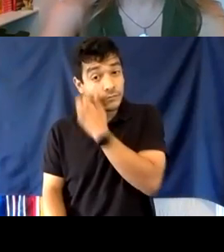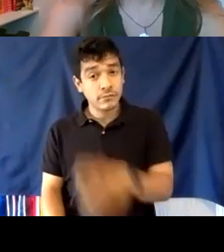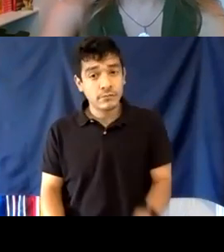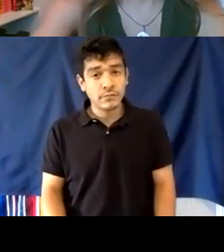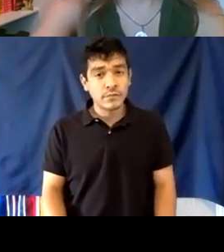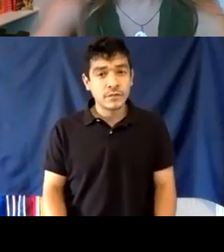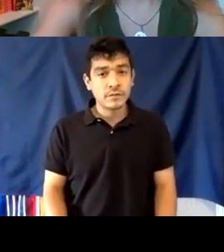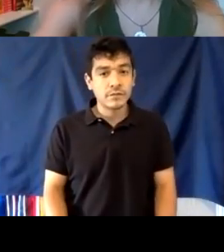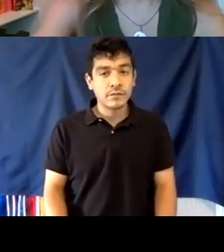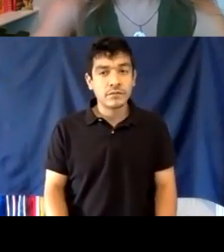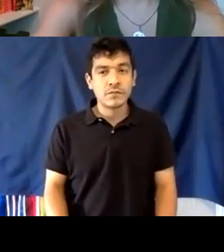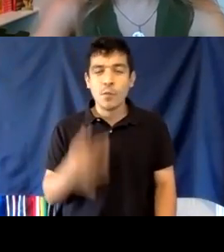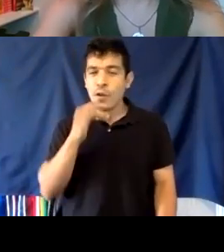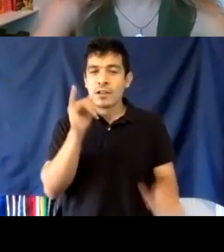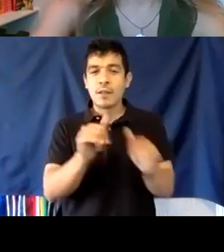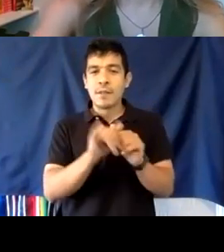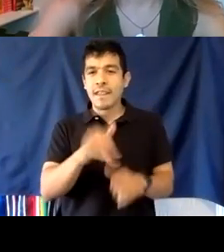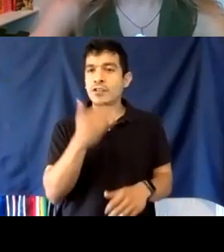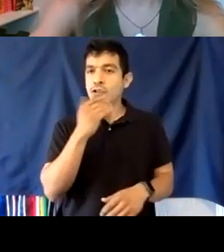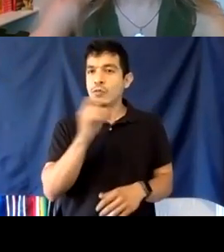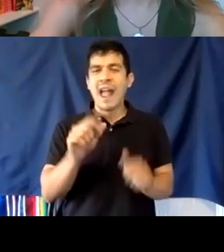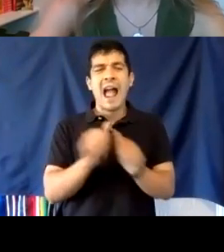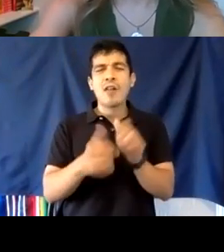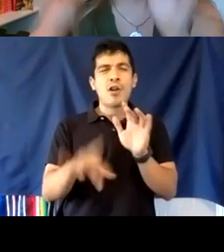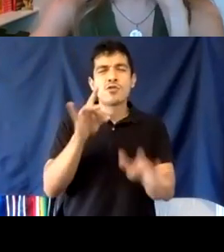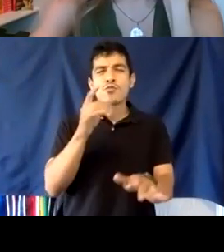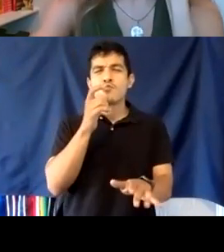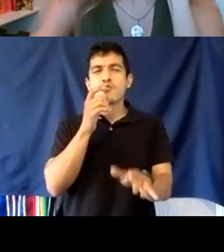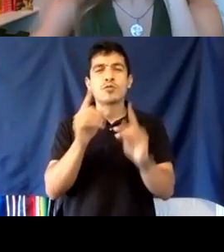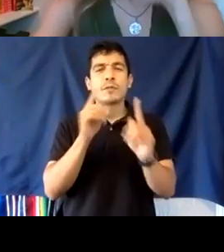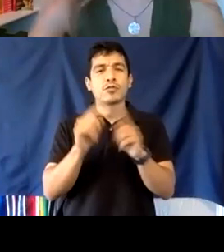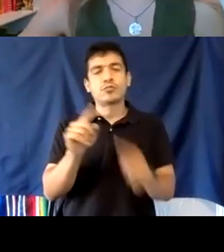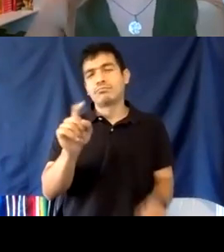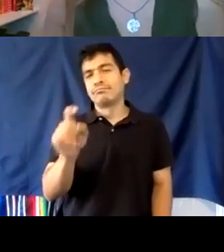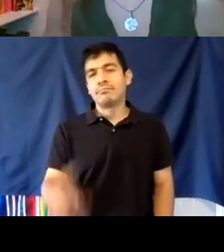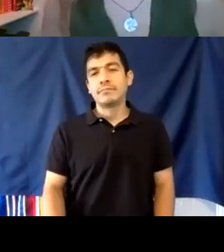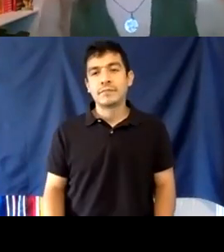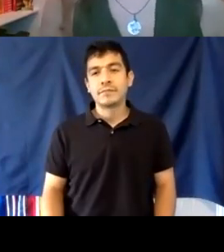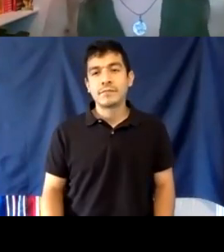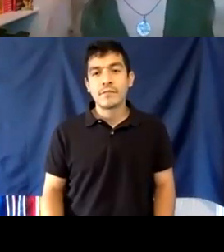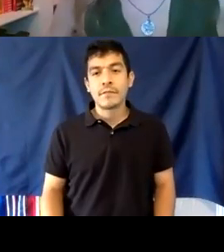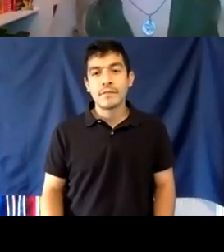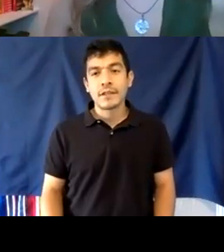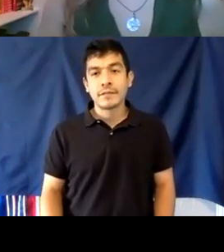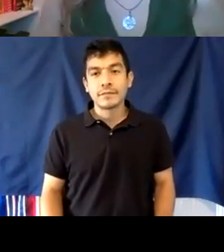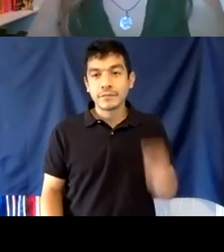So why don't we stay with that? I think that's the question. How do you choose who to speak to? That's an awesome question.